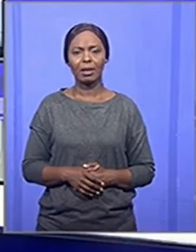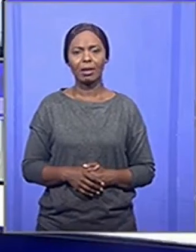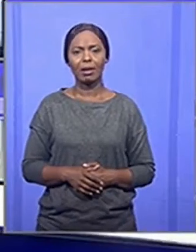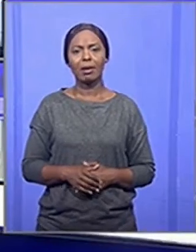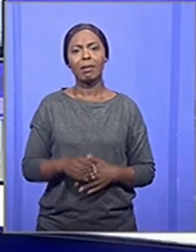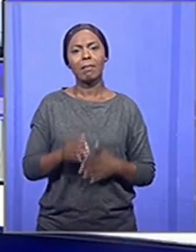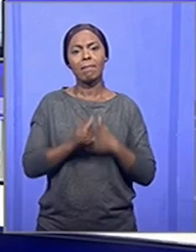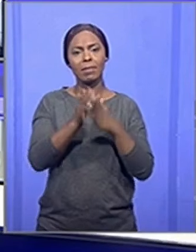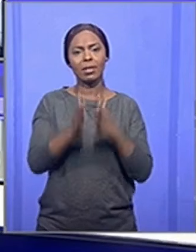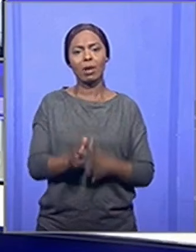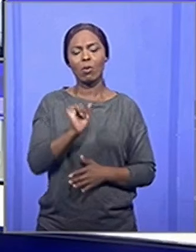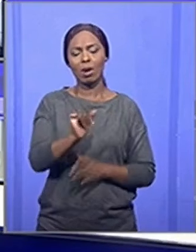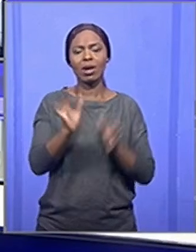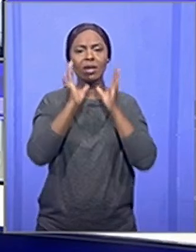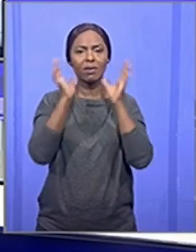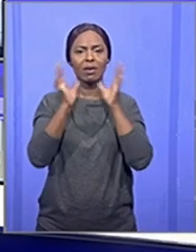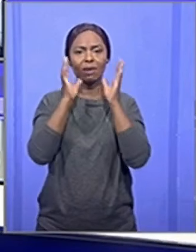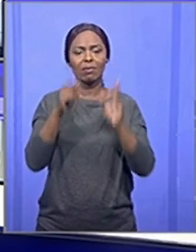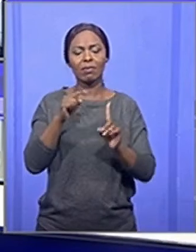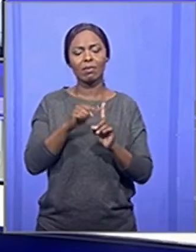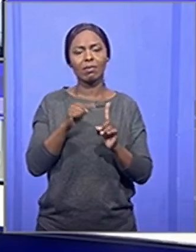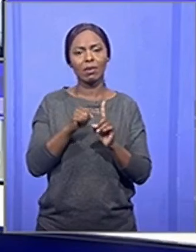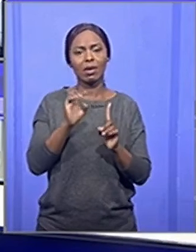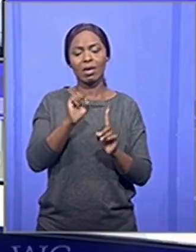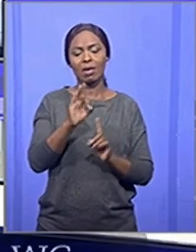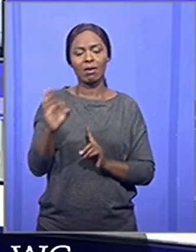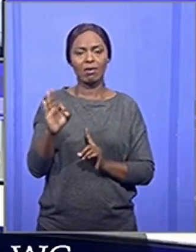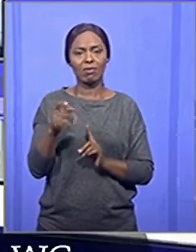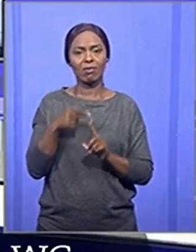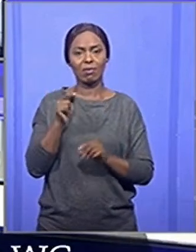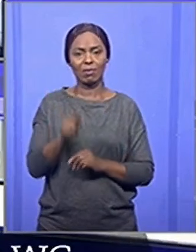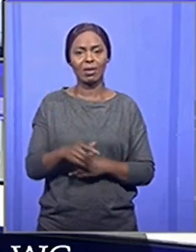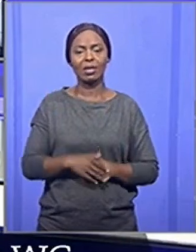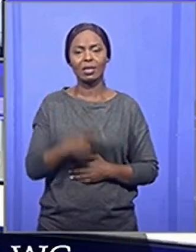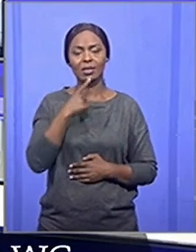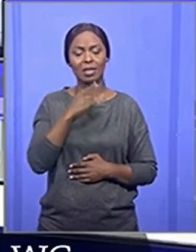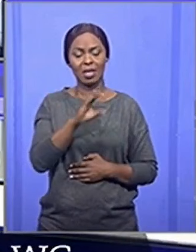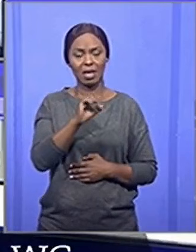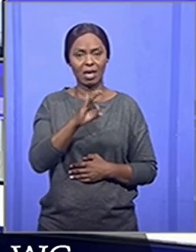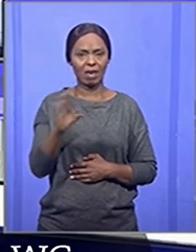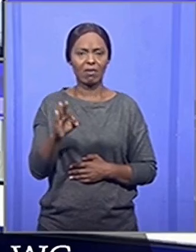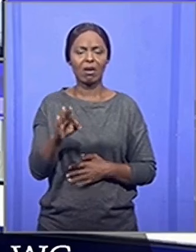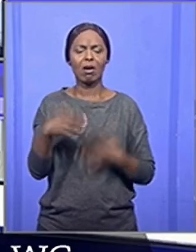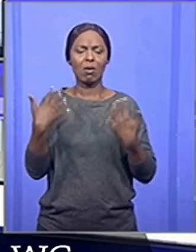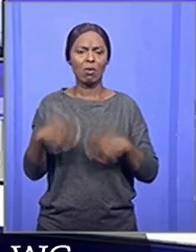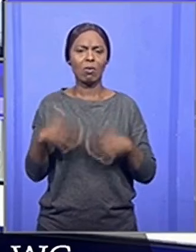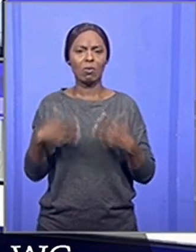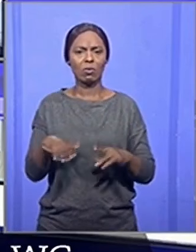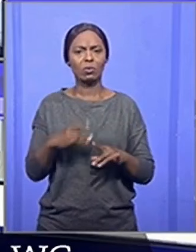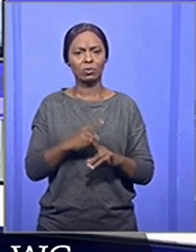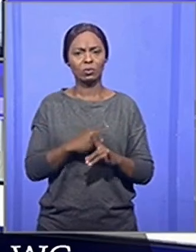Metapele wa EFF Julius Malema o na le tshepo e tileng ya hore mokga wa habo o tlo sebetsa ka bokgabane Western Cape dikgethong tsa